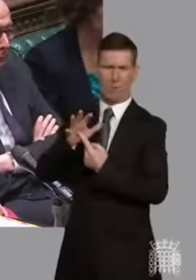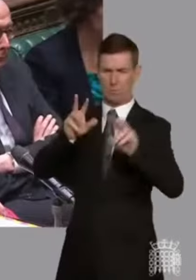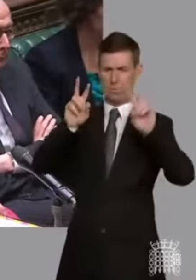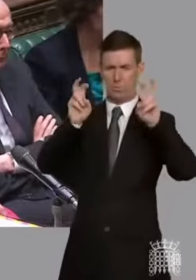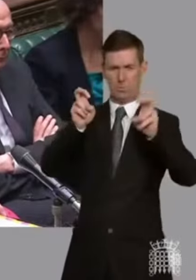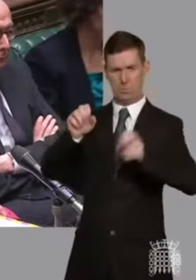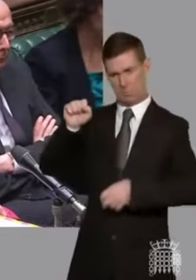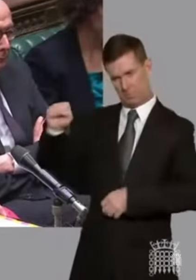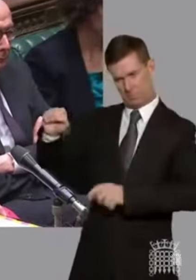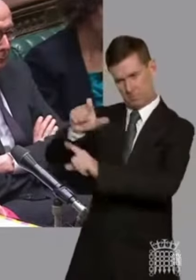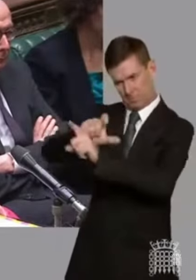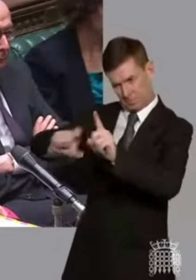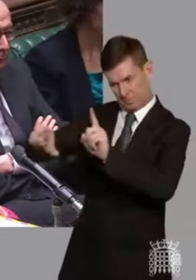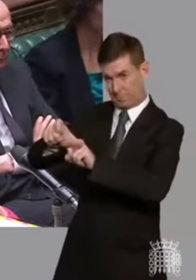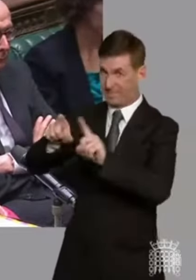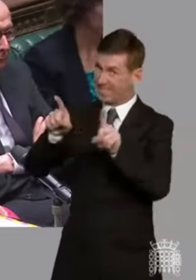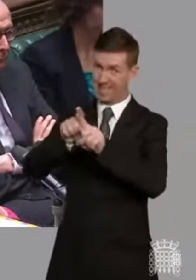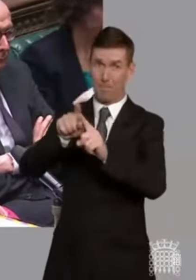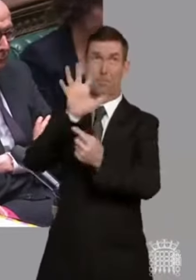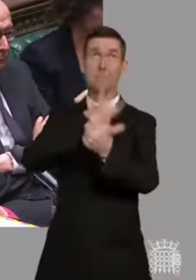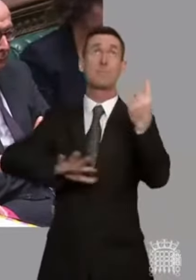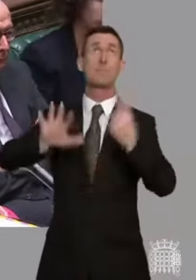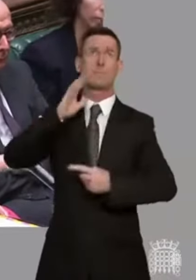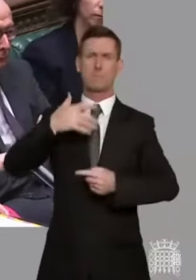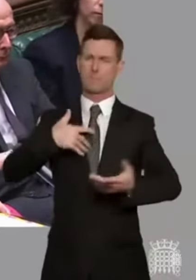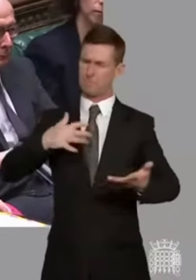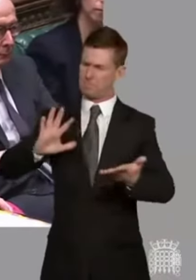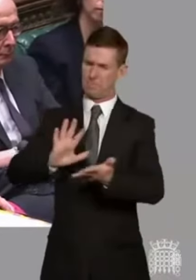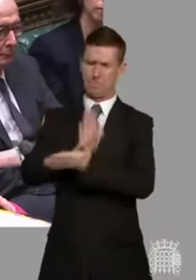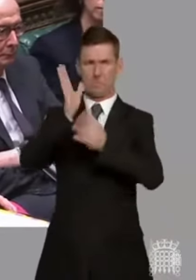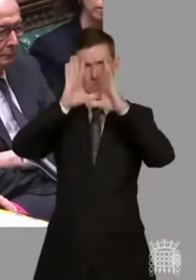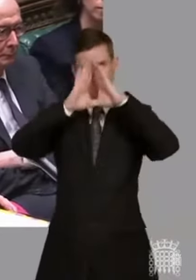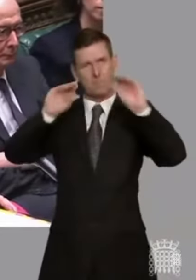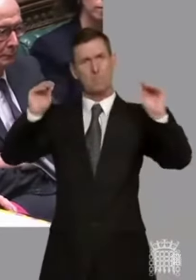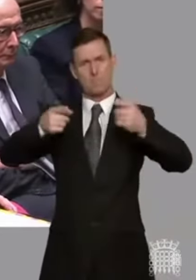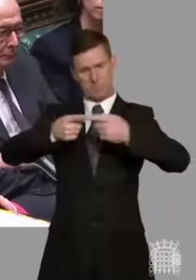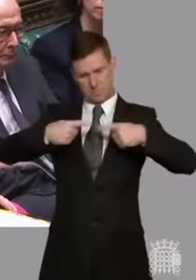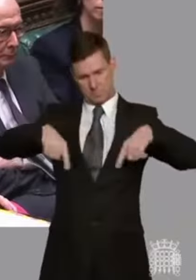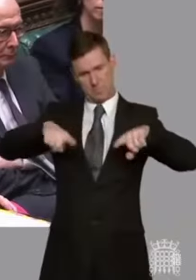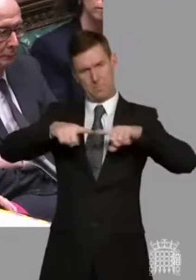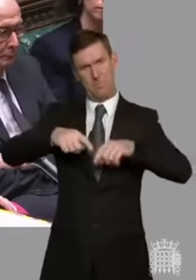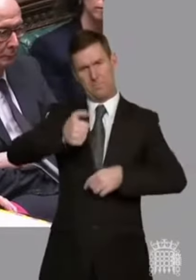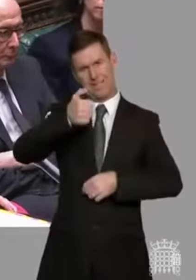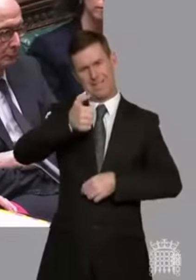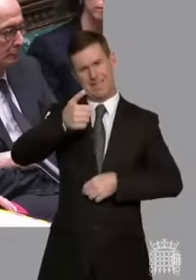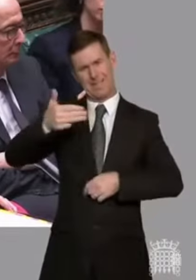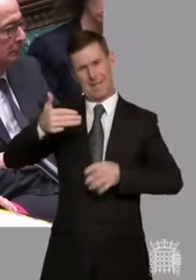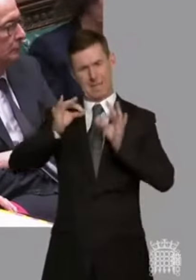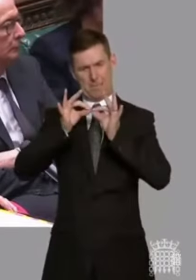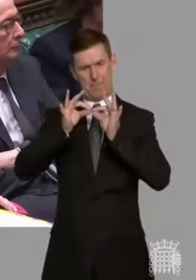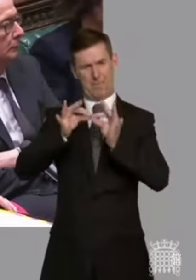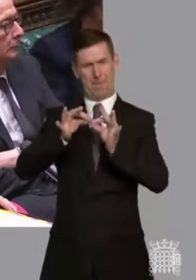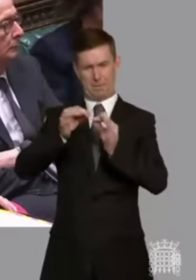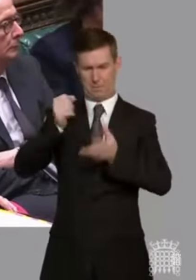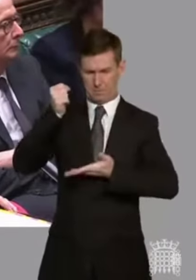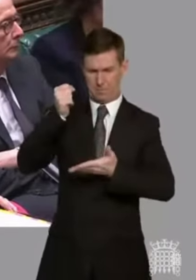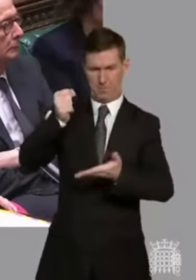confirm that we've put down £69 billion for councils. That's a 6.8% cash terms